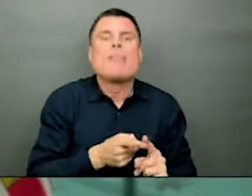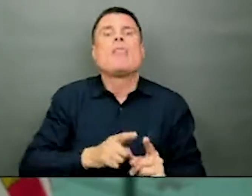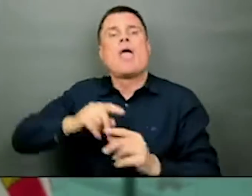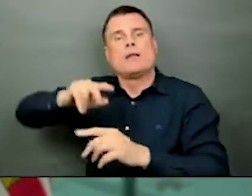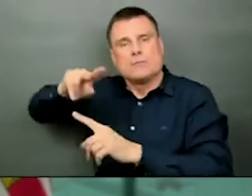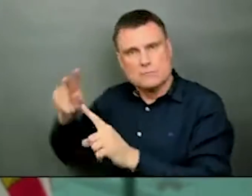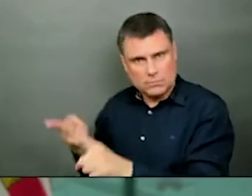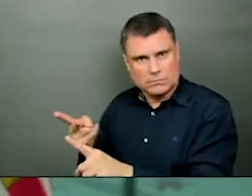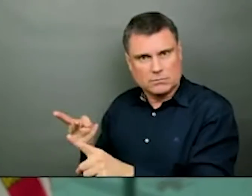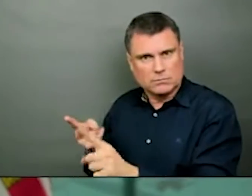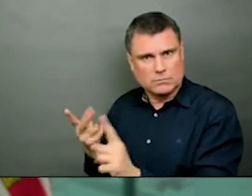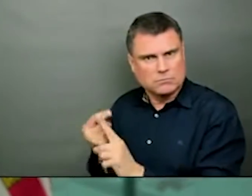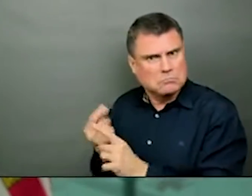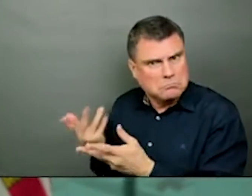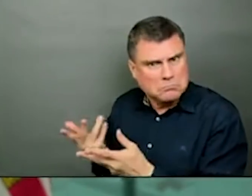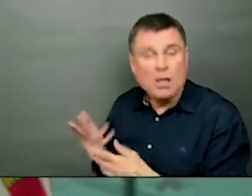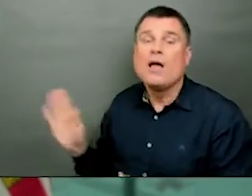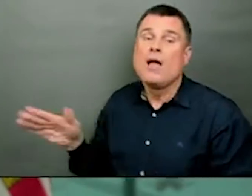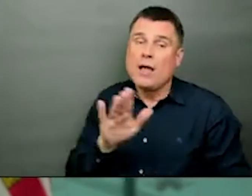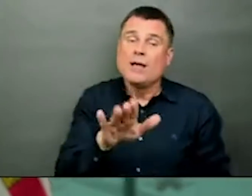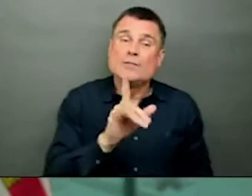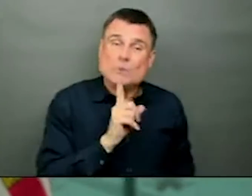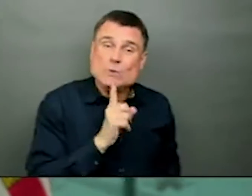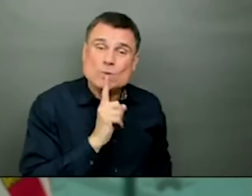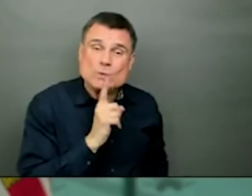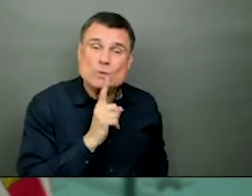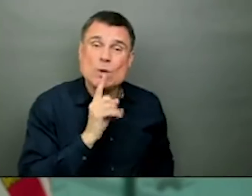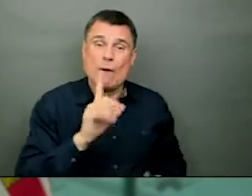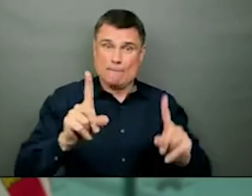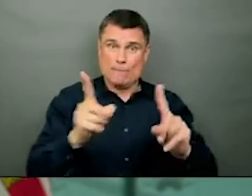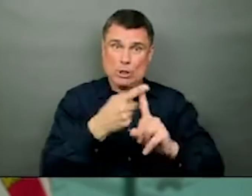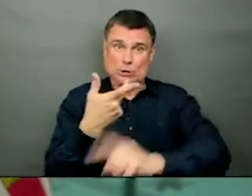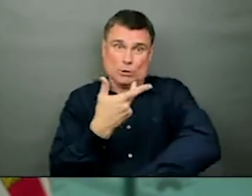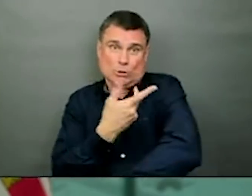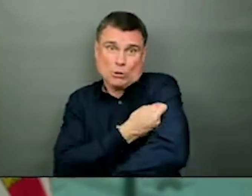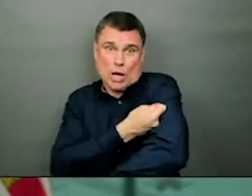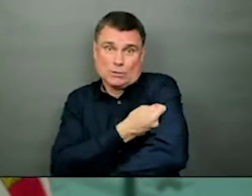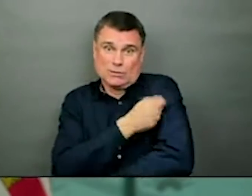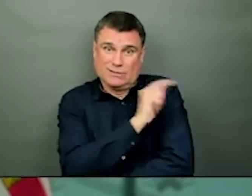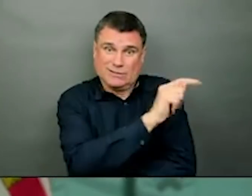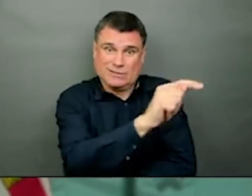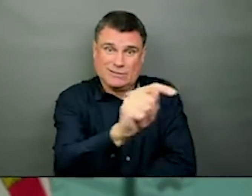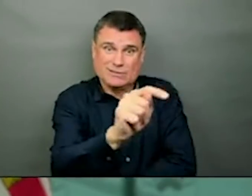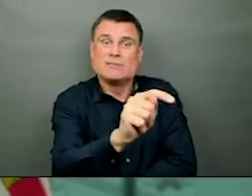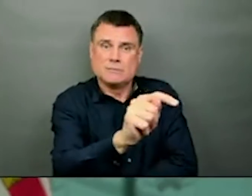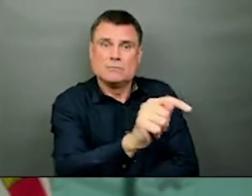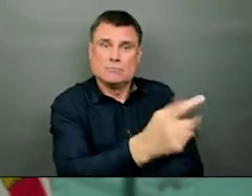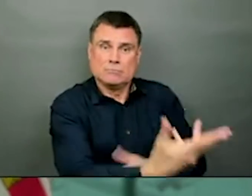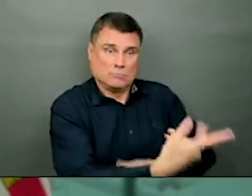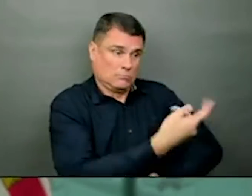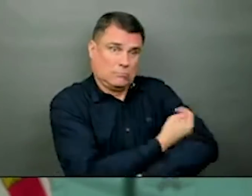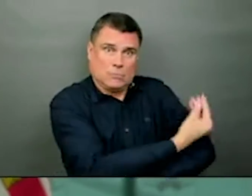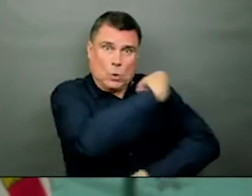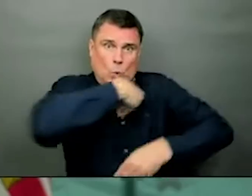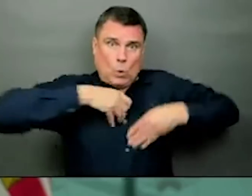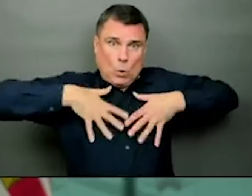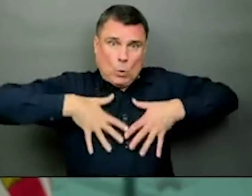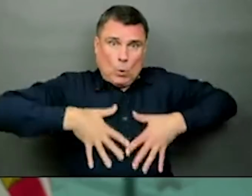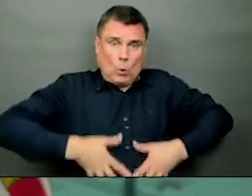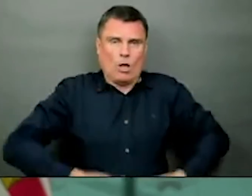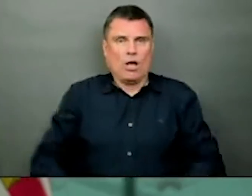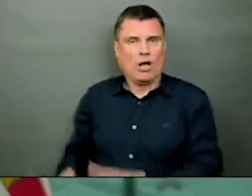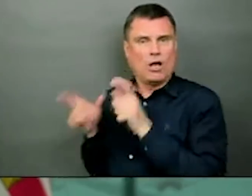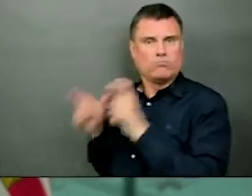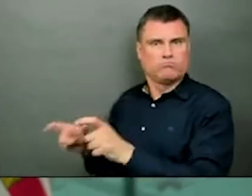gives substantial protection in the short term. In fact, it gives very similar protection to